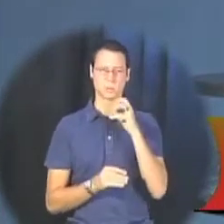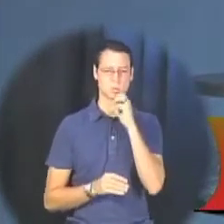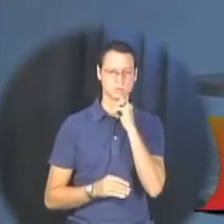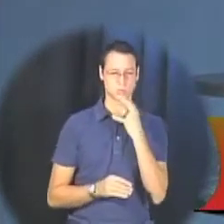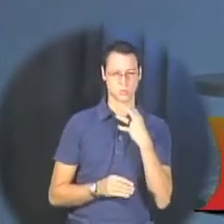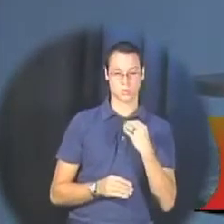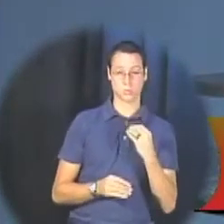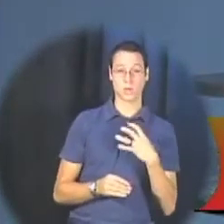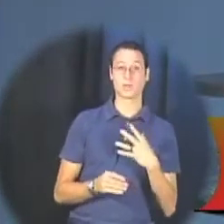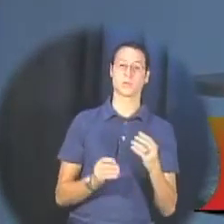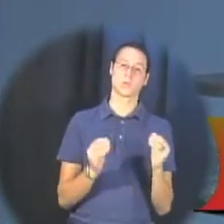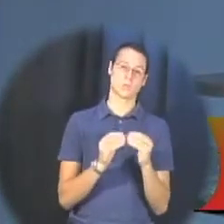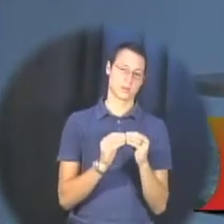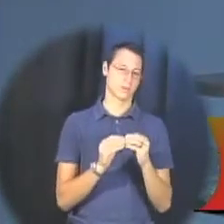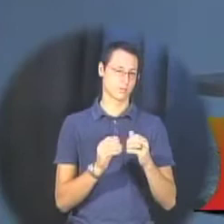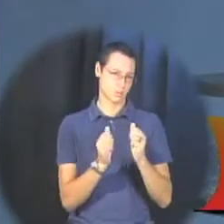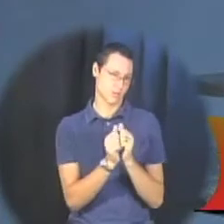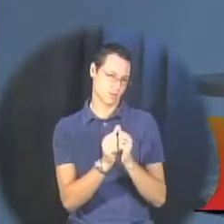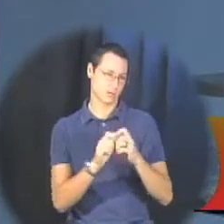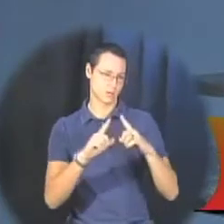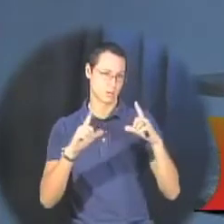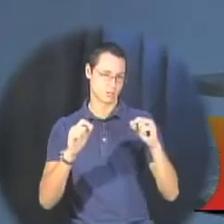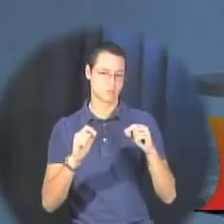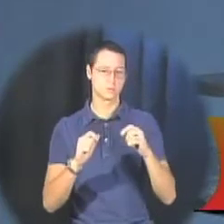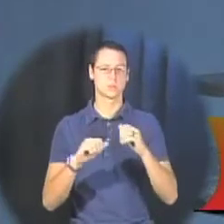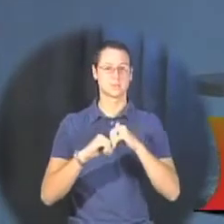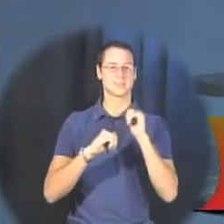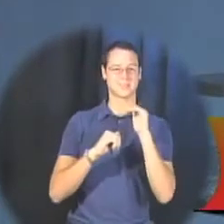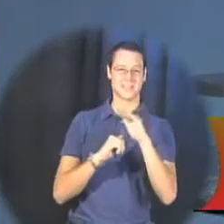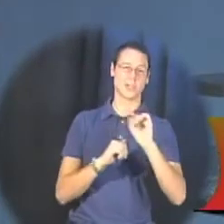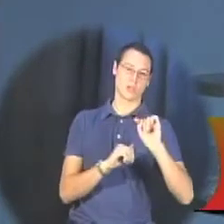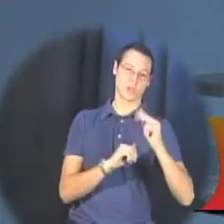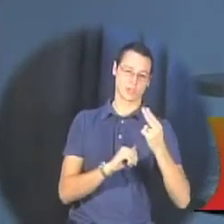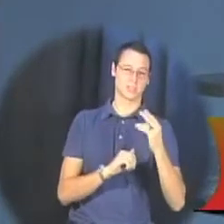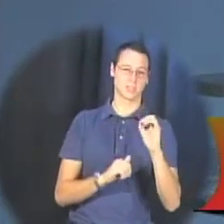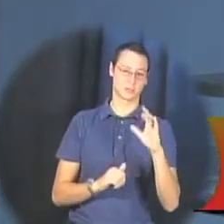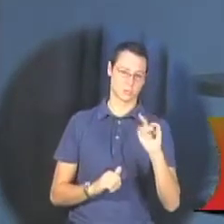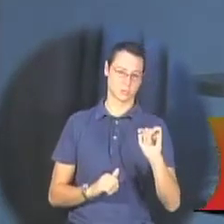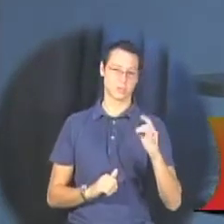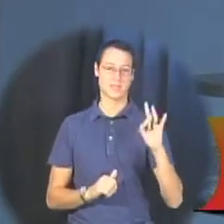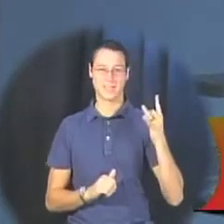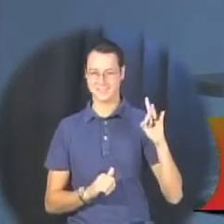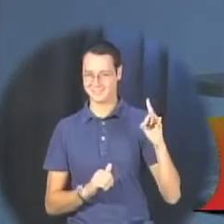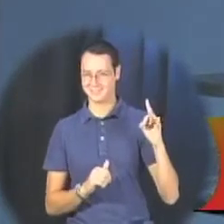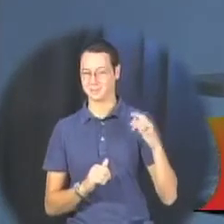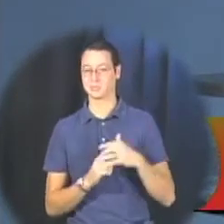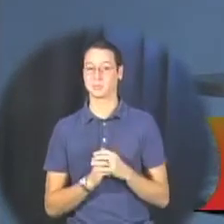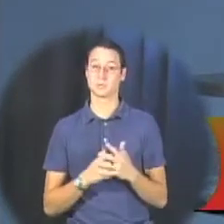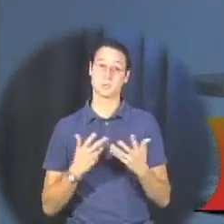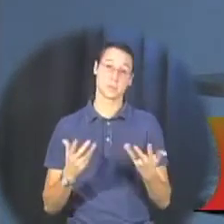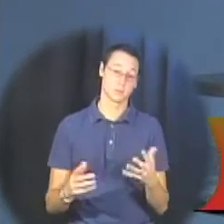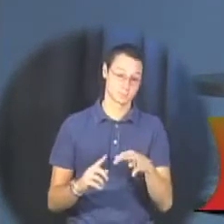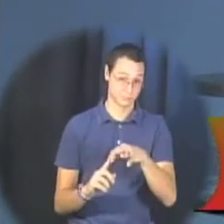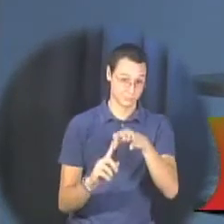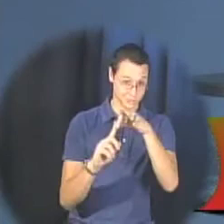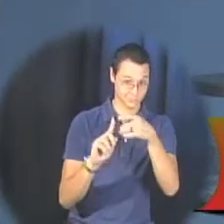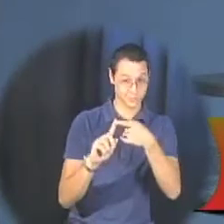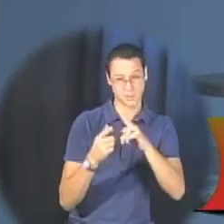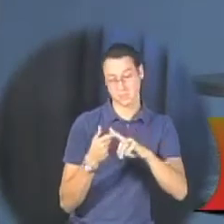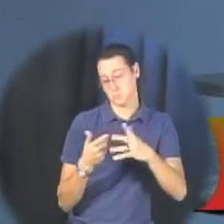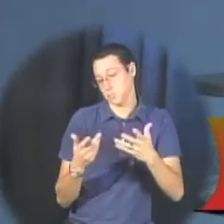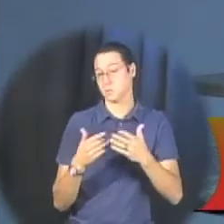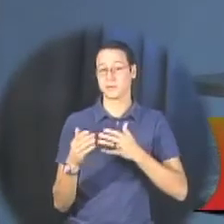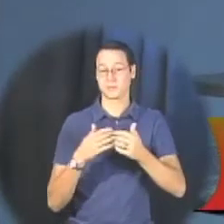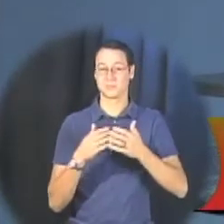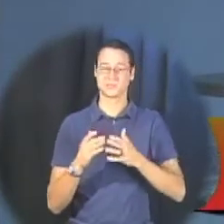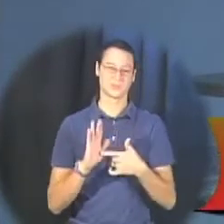card. They will be delivered during second and third period on Thursday, October 18th. Whether it is for a special someone or just a friend,